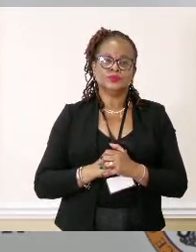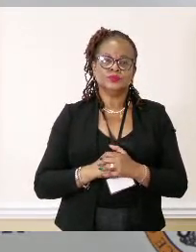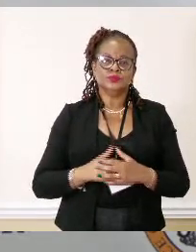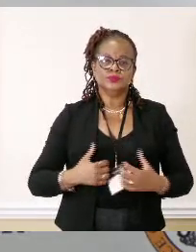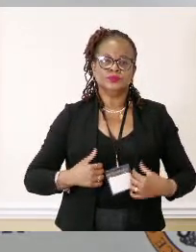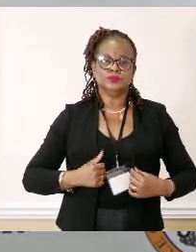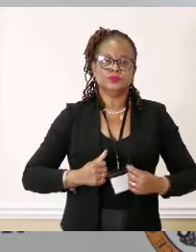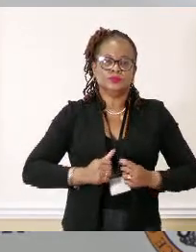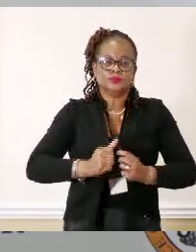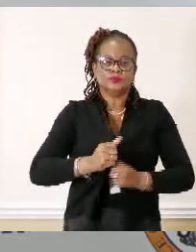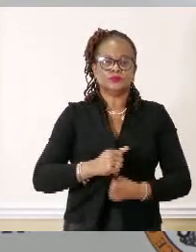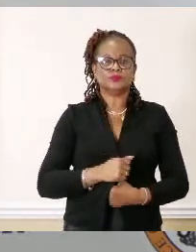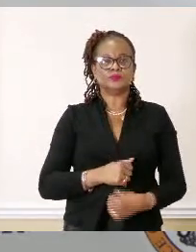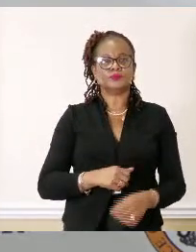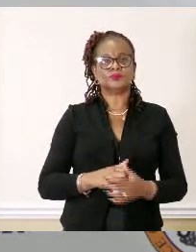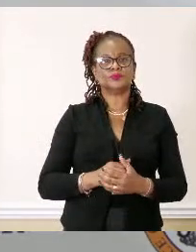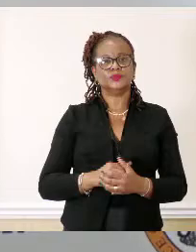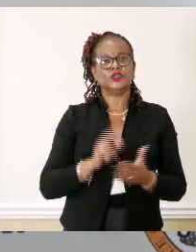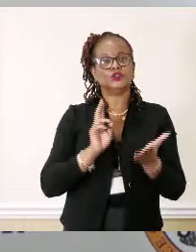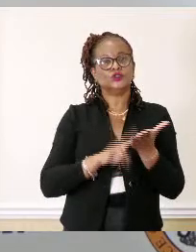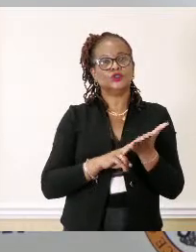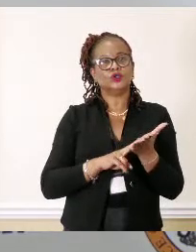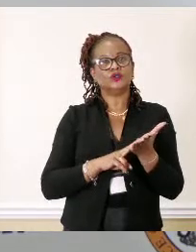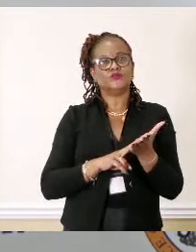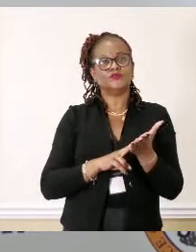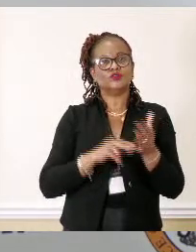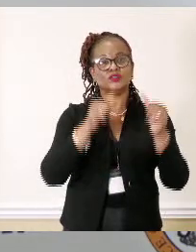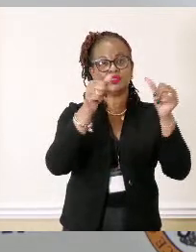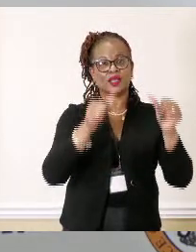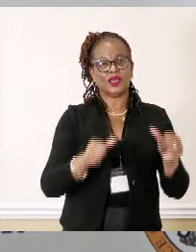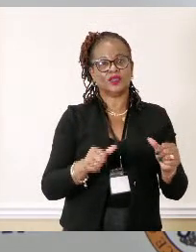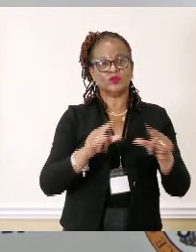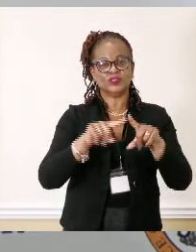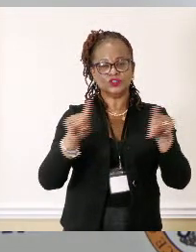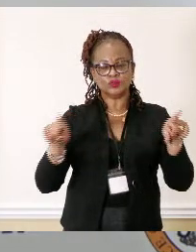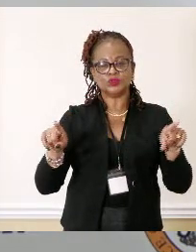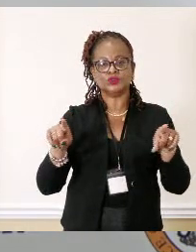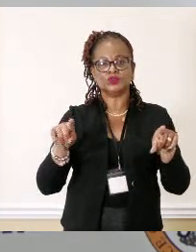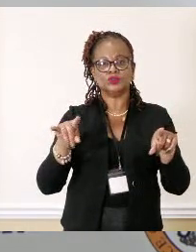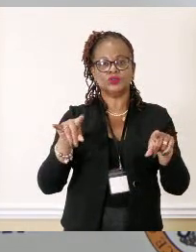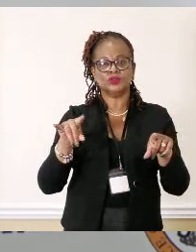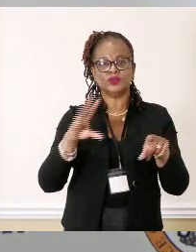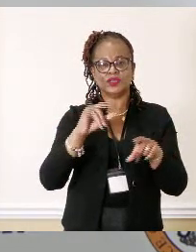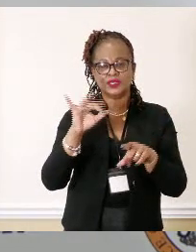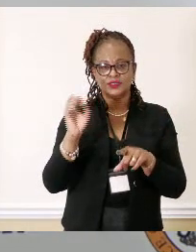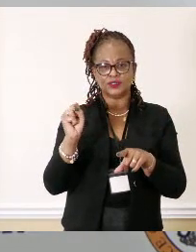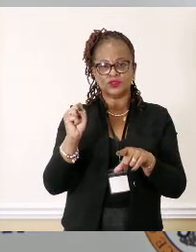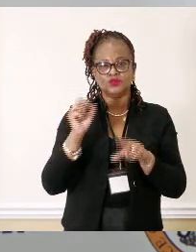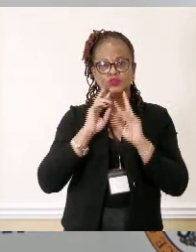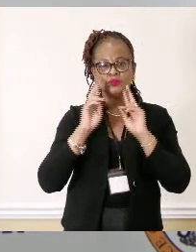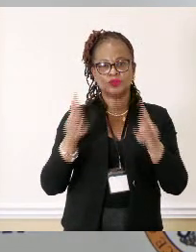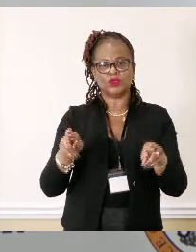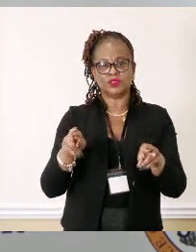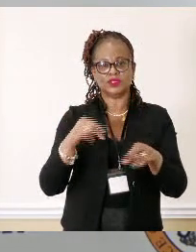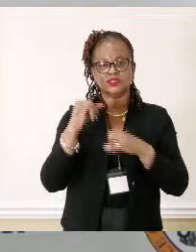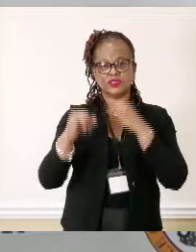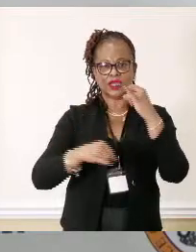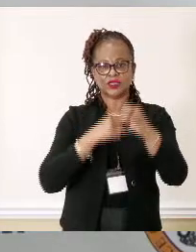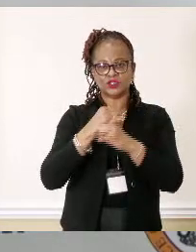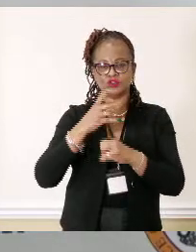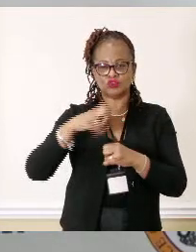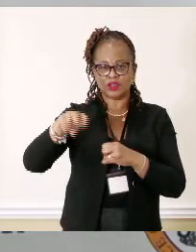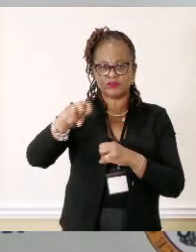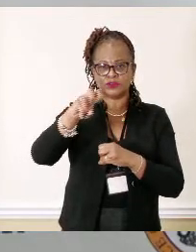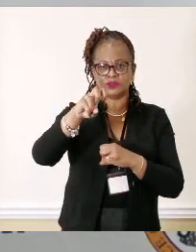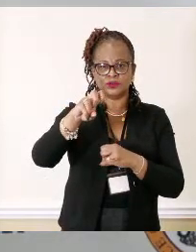Thank you. So I took note of your slide with the distribution of COVID-19 cases with reported international travel